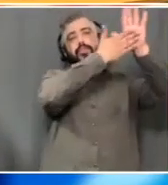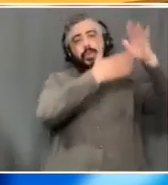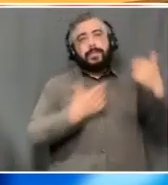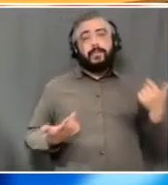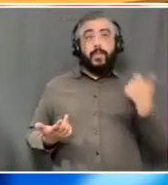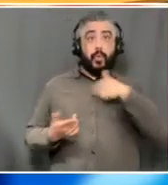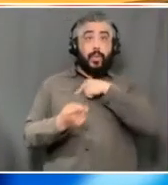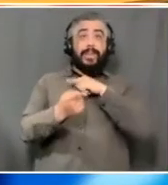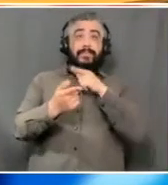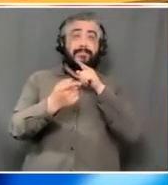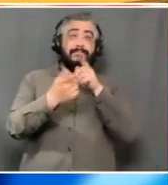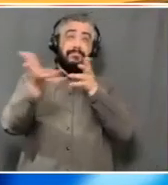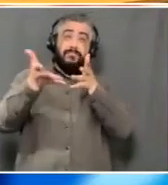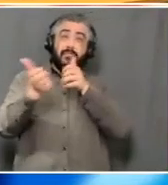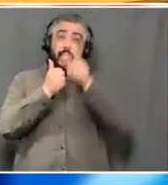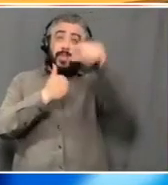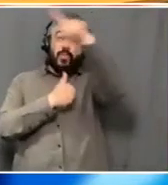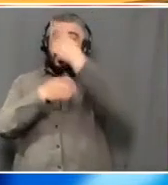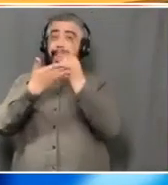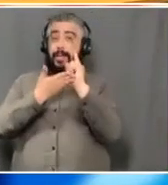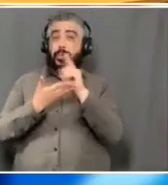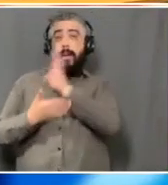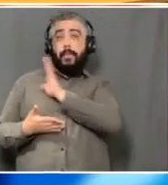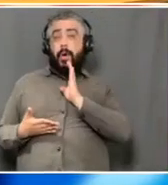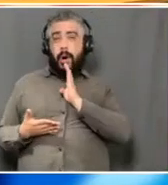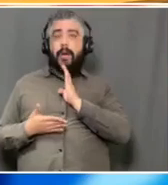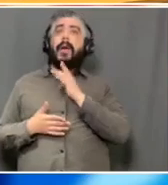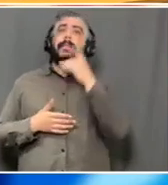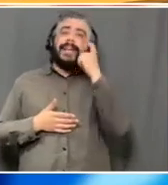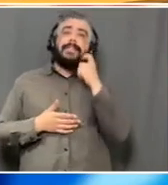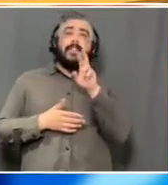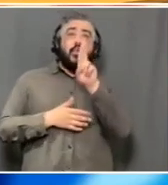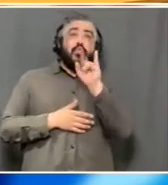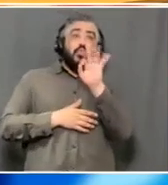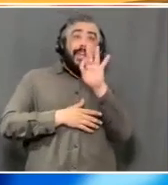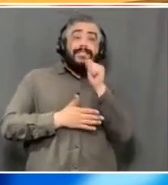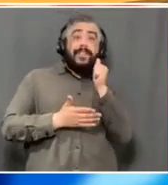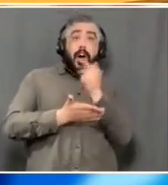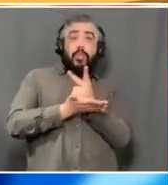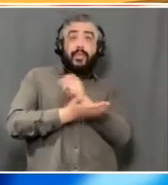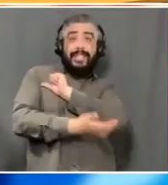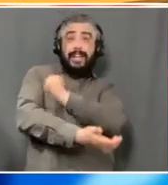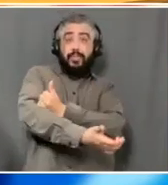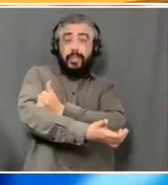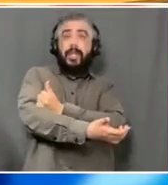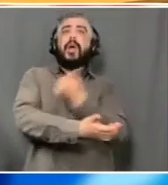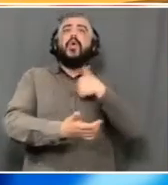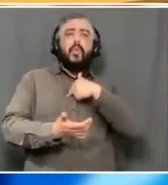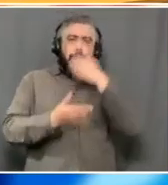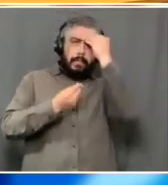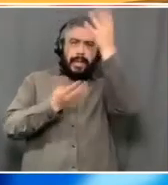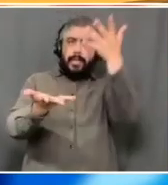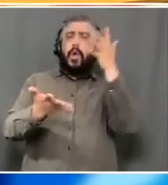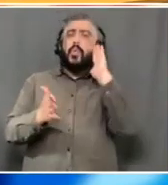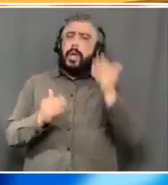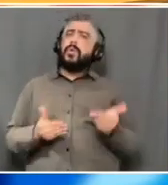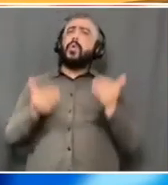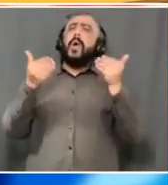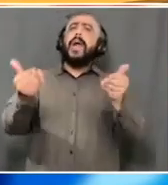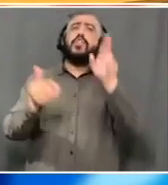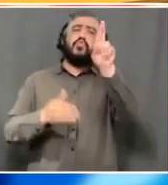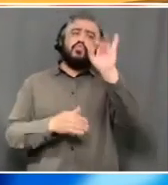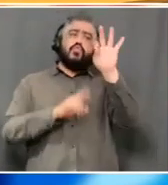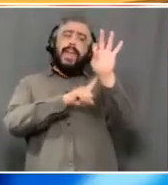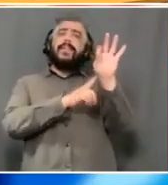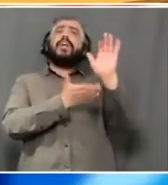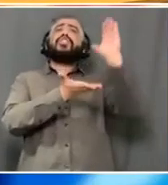week, as part of the RIF authorization, we mentioned that we were moving forward with a RIF that was smaller than the